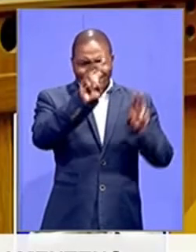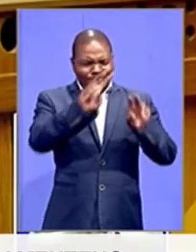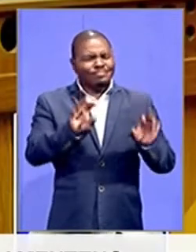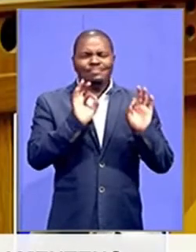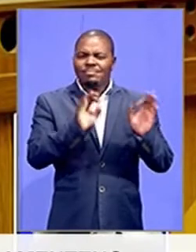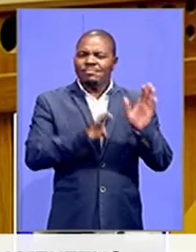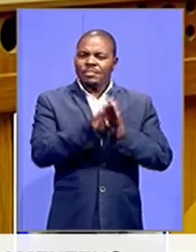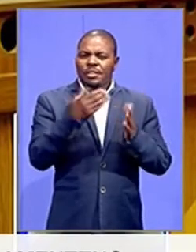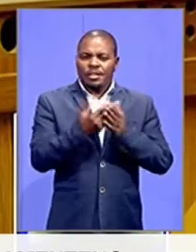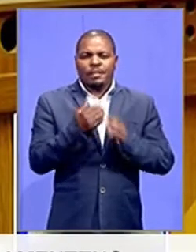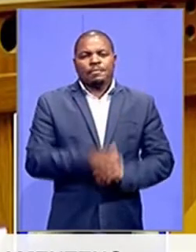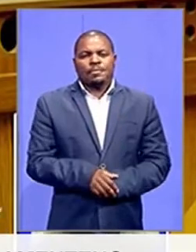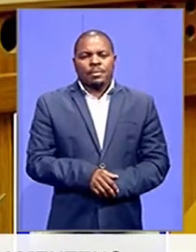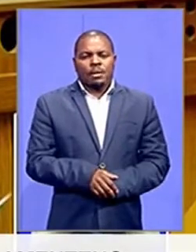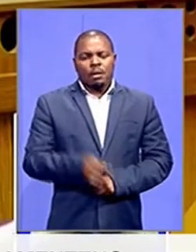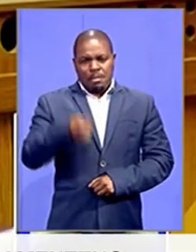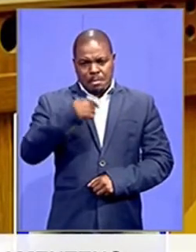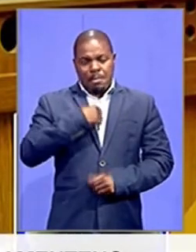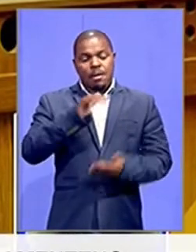they are managing the process